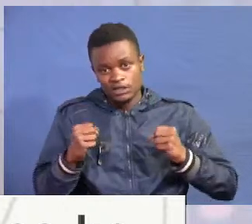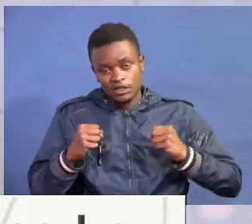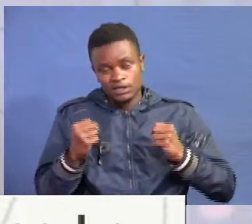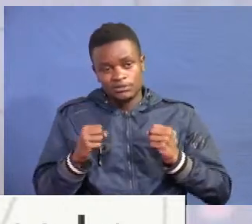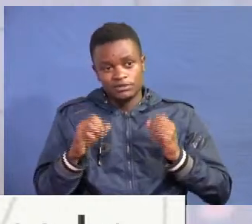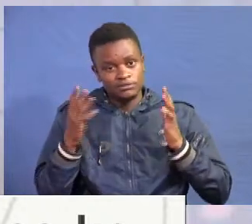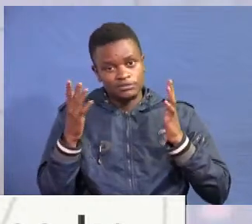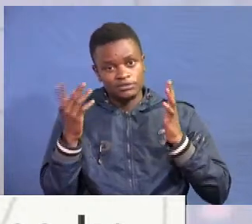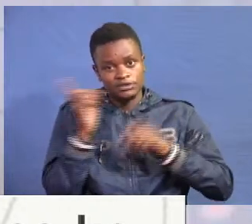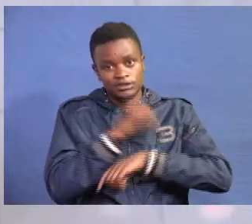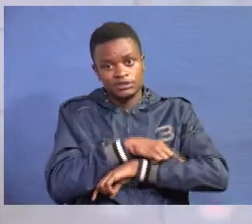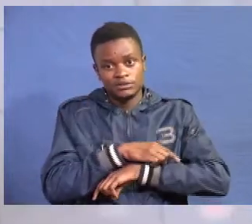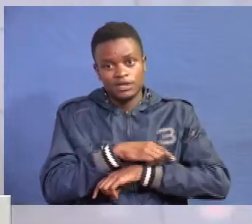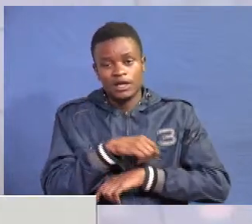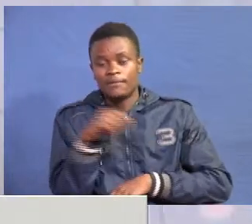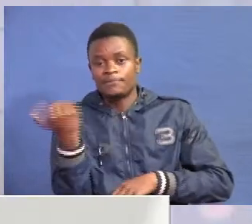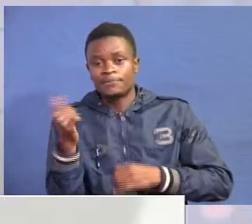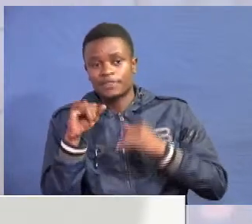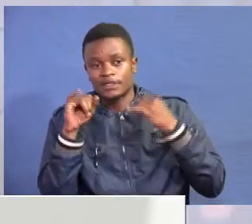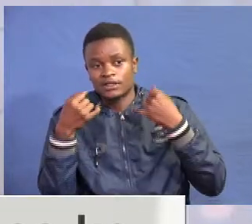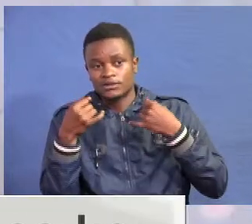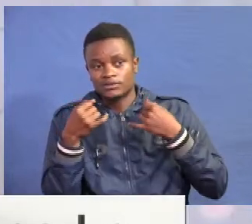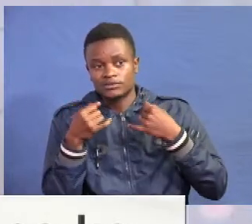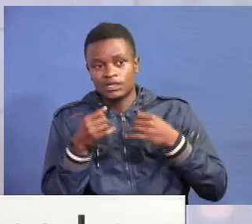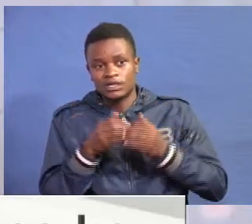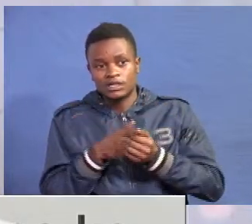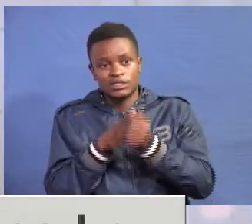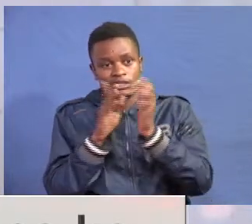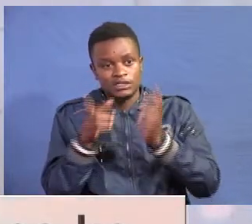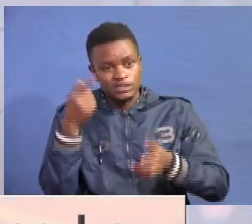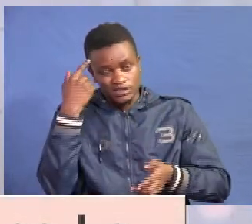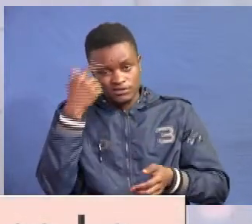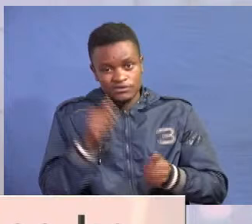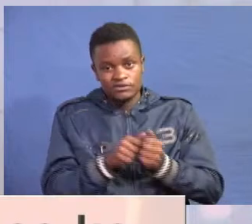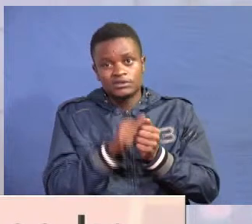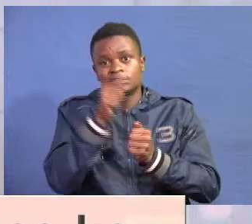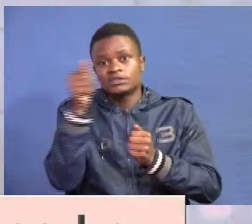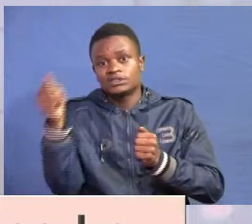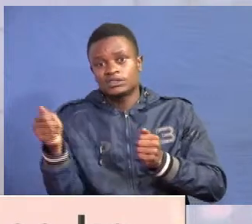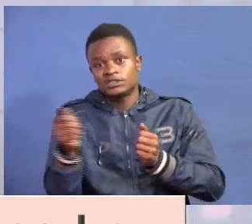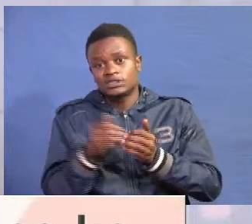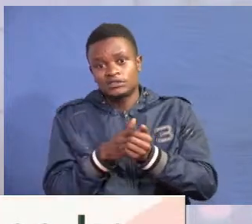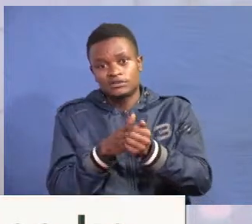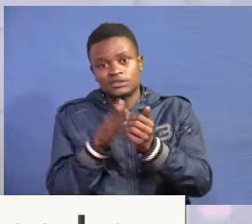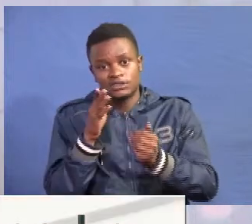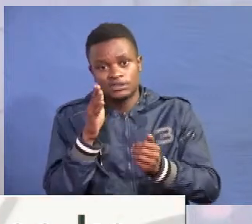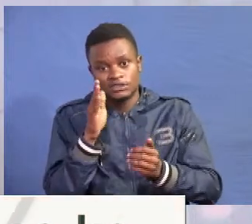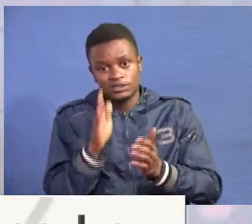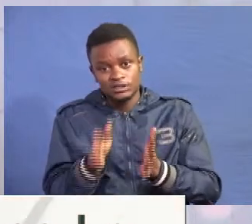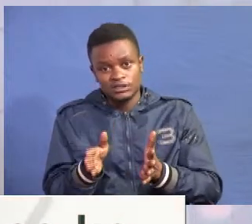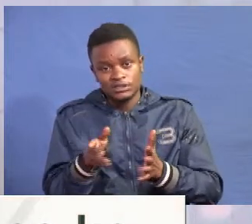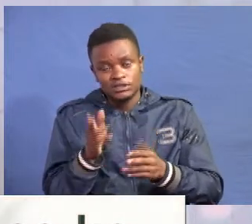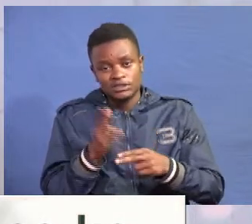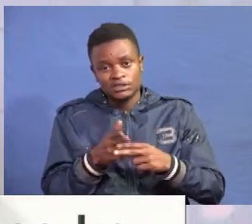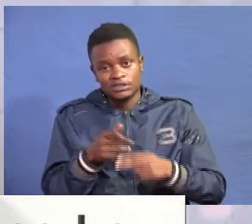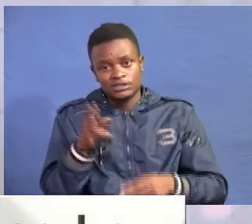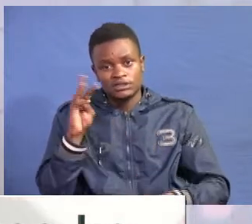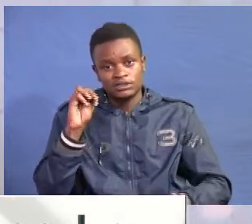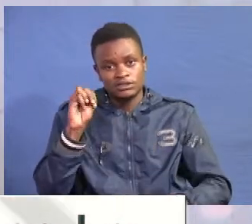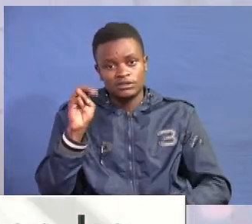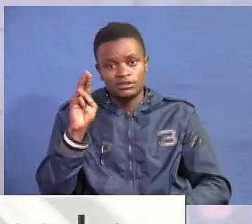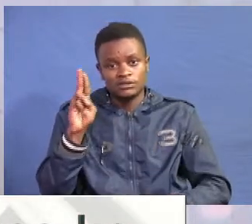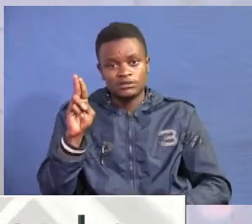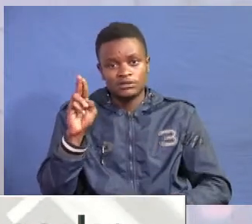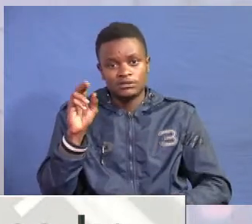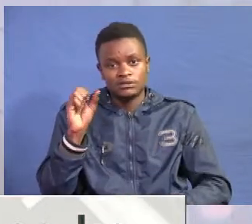to politics, Prime Cabinet Secretary and Cabinet Secretary for Foreign and Diaspora Affairs Musalia Mudavadi returned from a